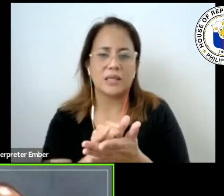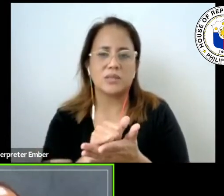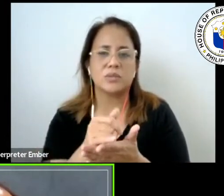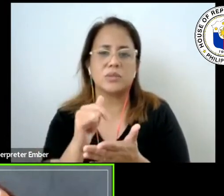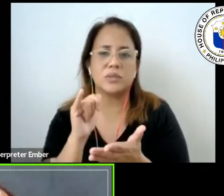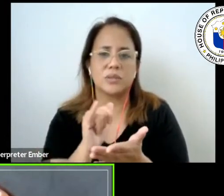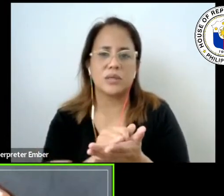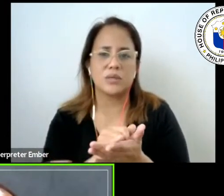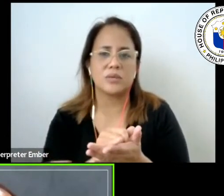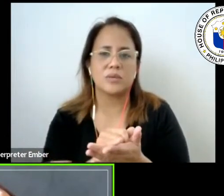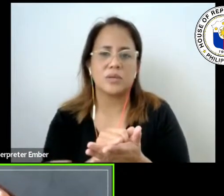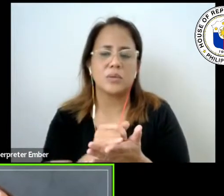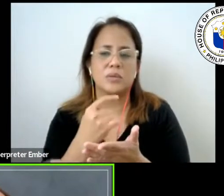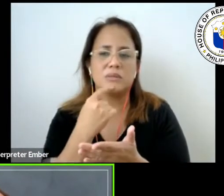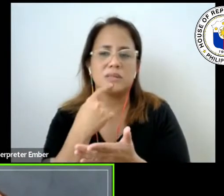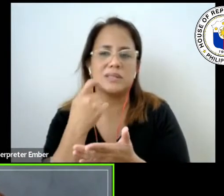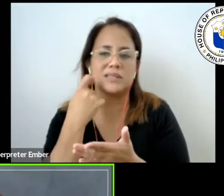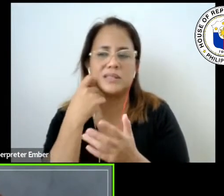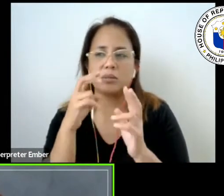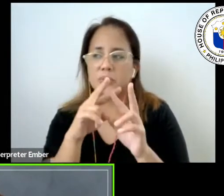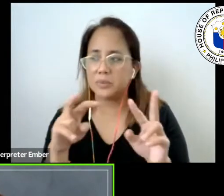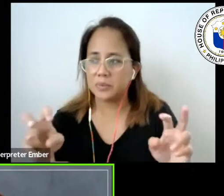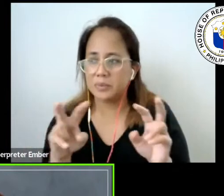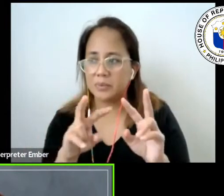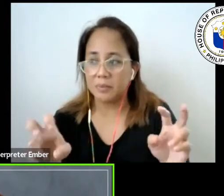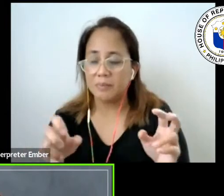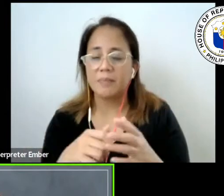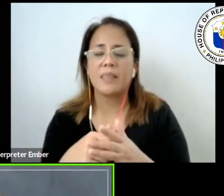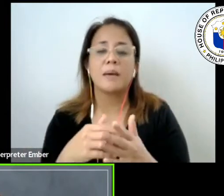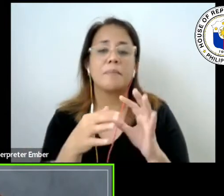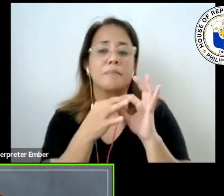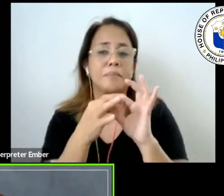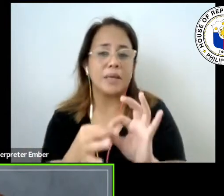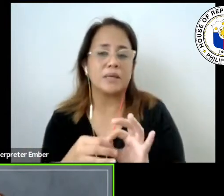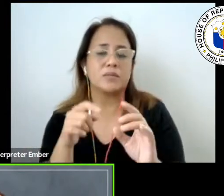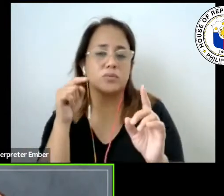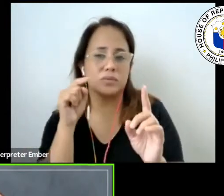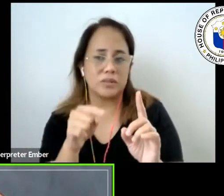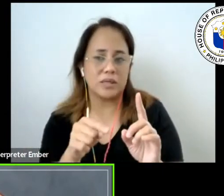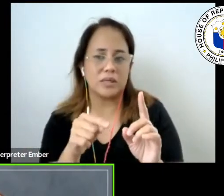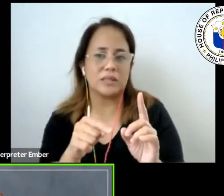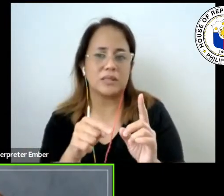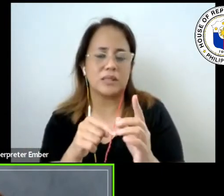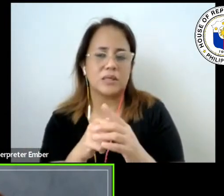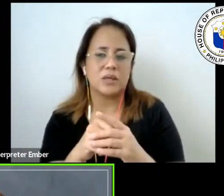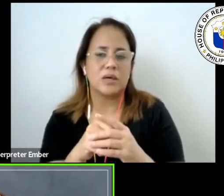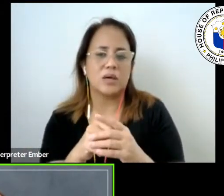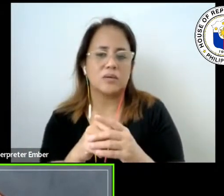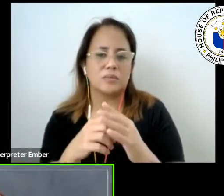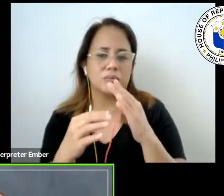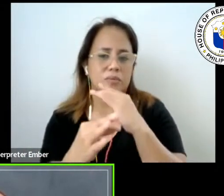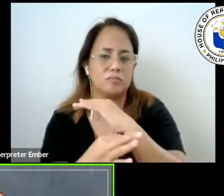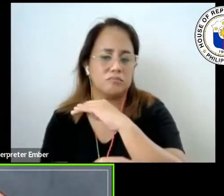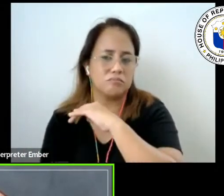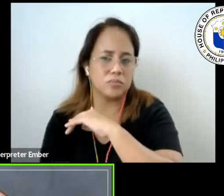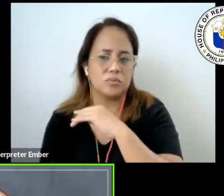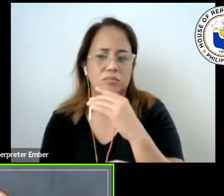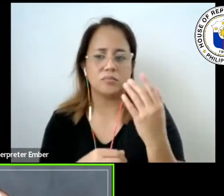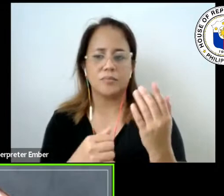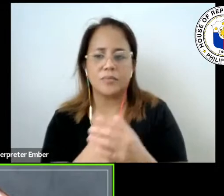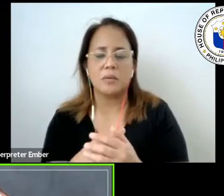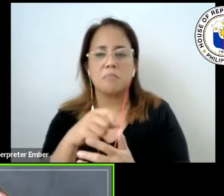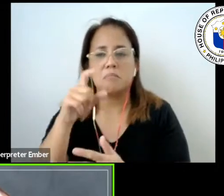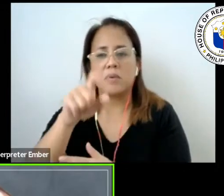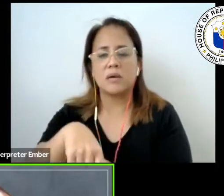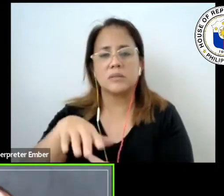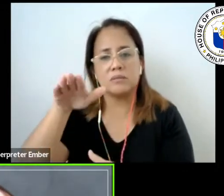That's what you said in the study is that it is based on that pedagogical foundation na dapat